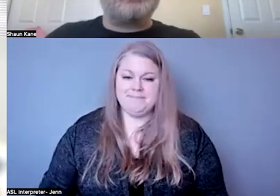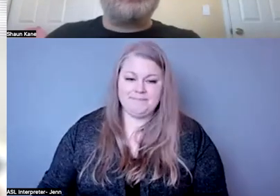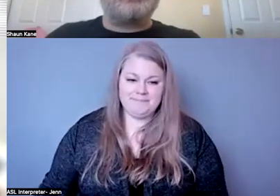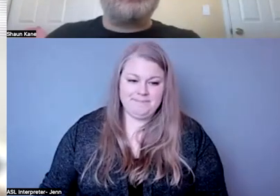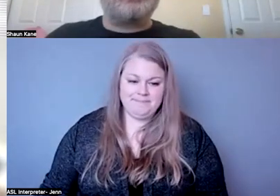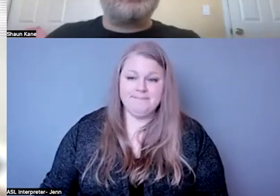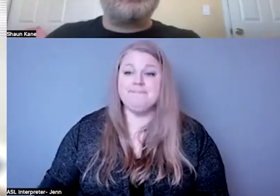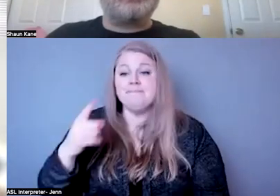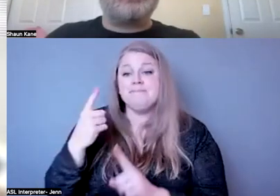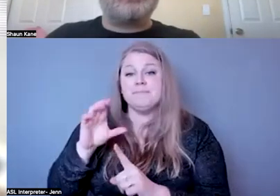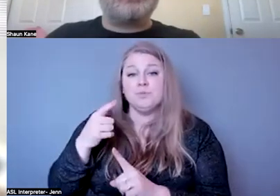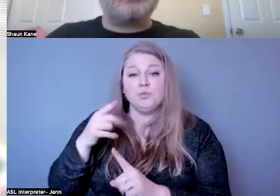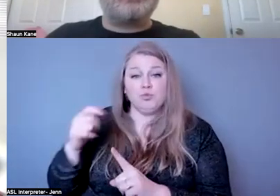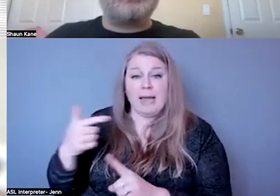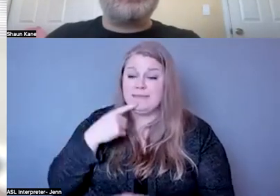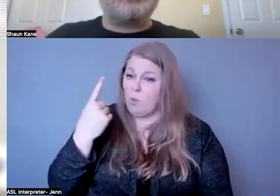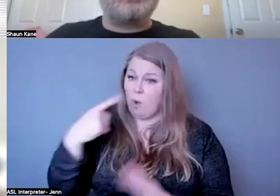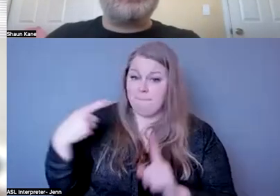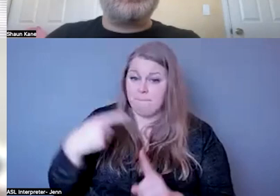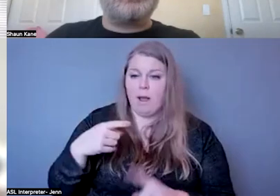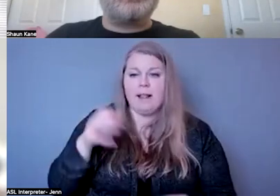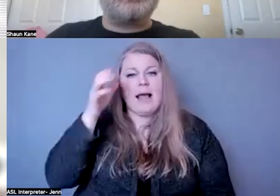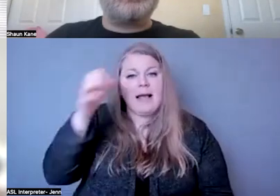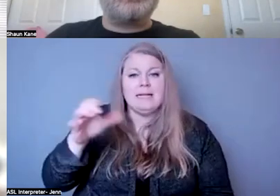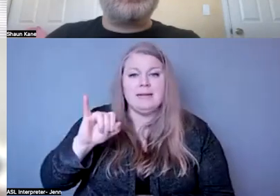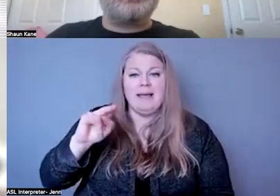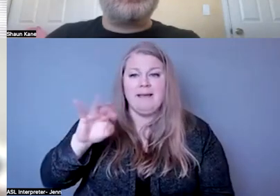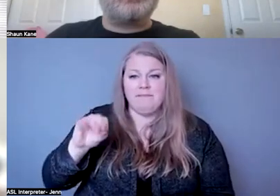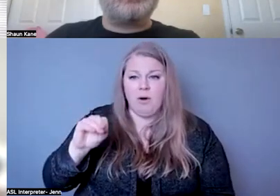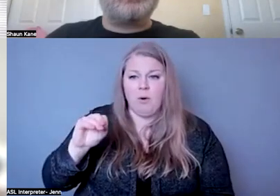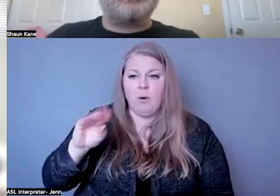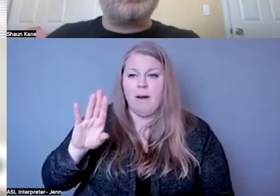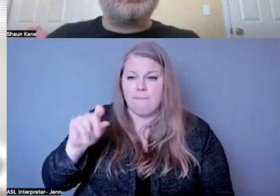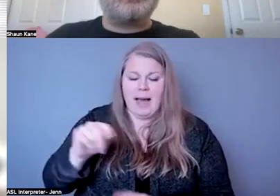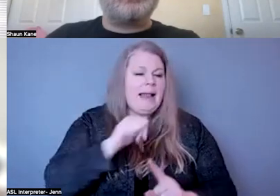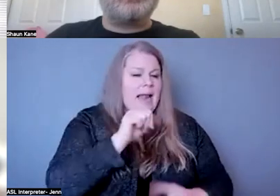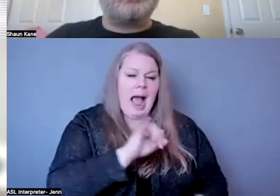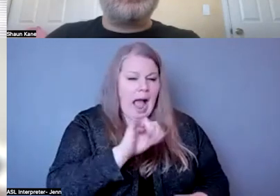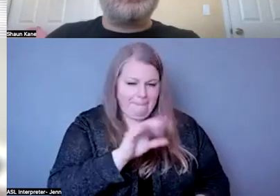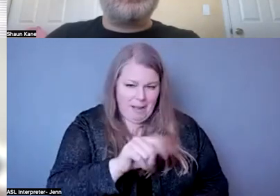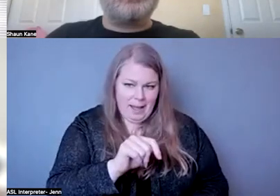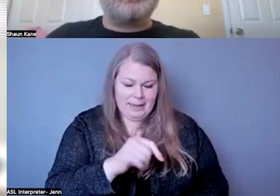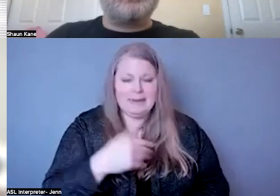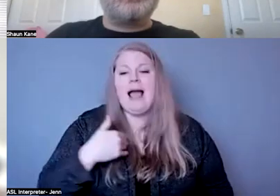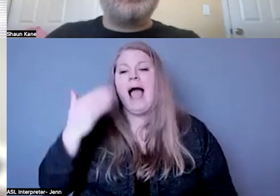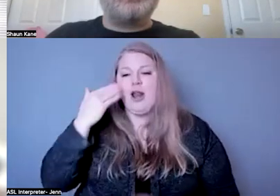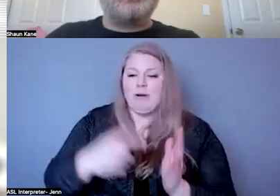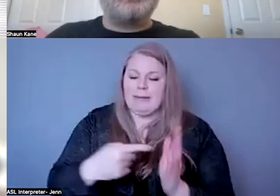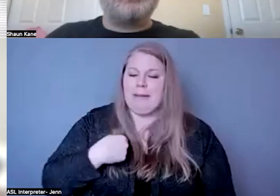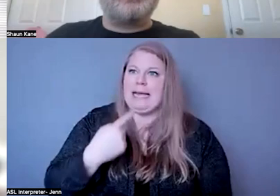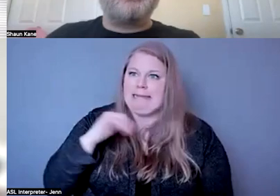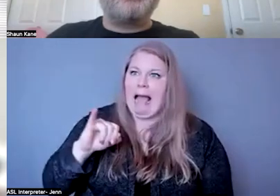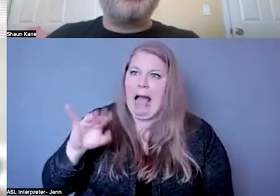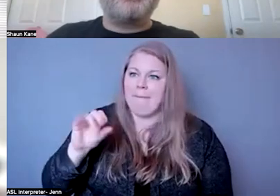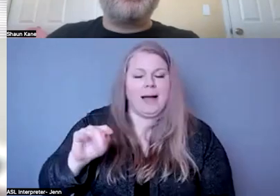one point, the concept is info bot, not iBot. And even though that occasionally I will say iBot, so I